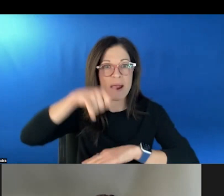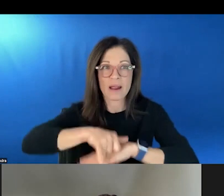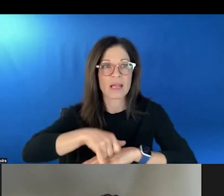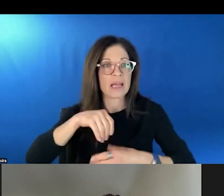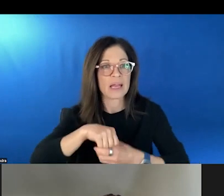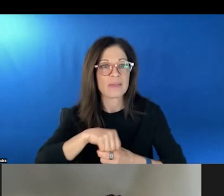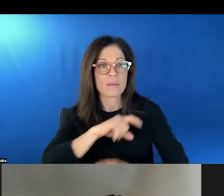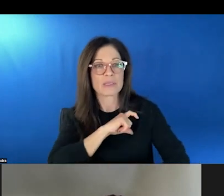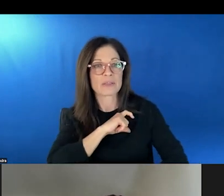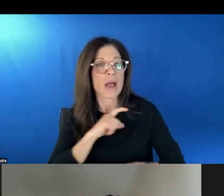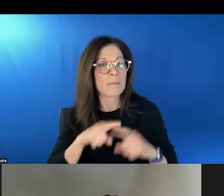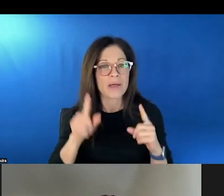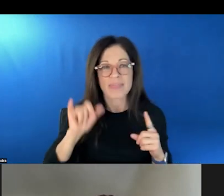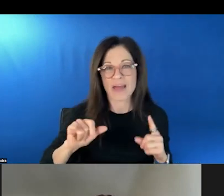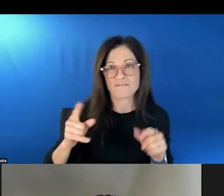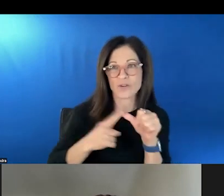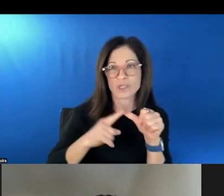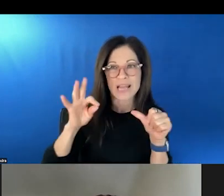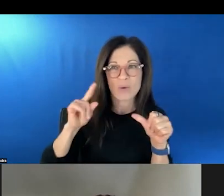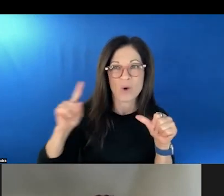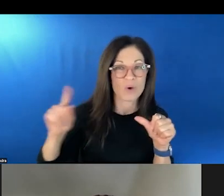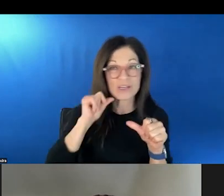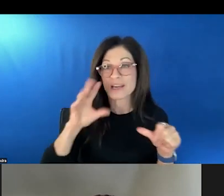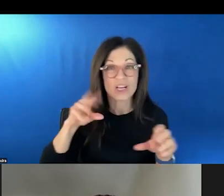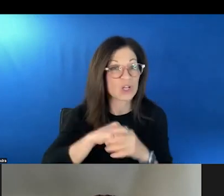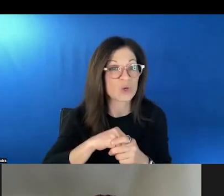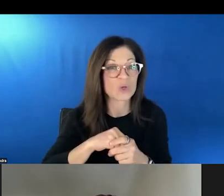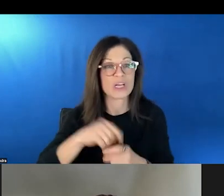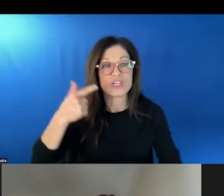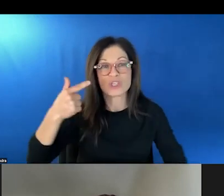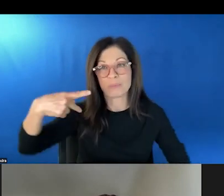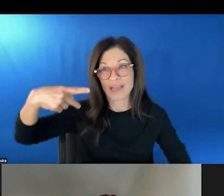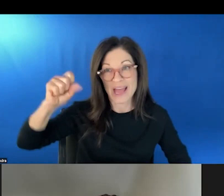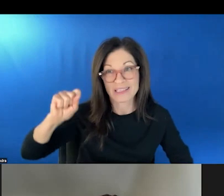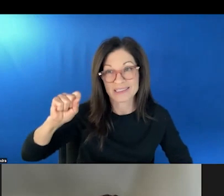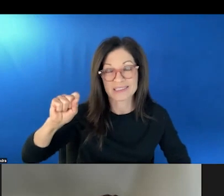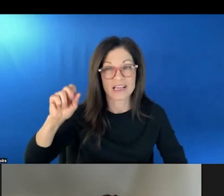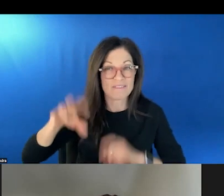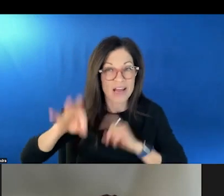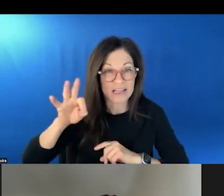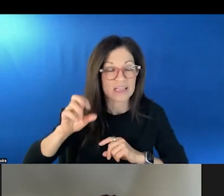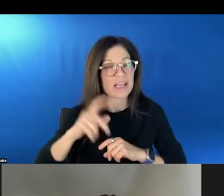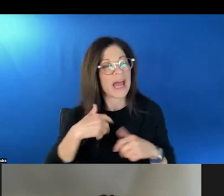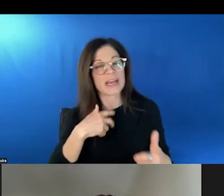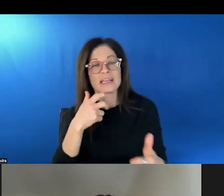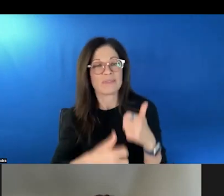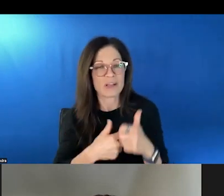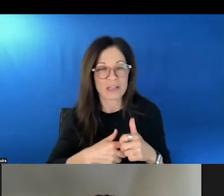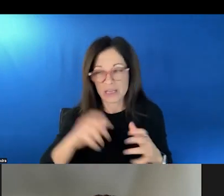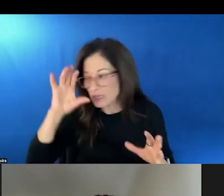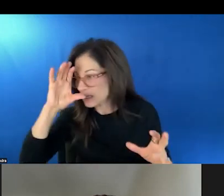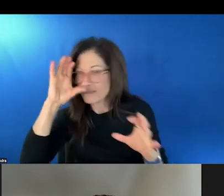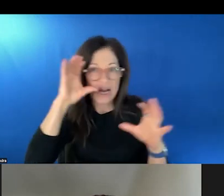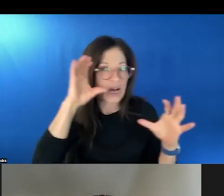include geolocation. Early wireless integration was a challenge with difficulty triangulating location relative